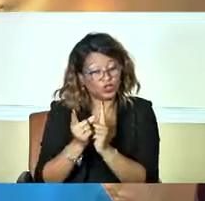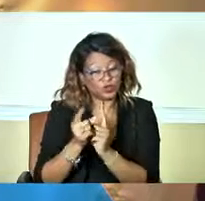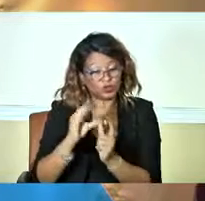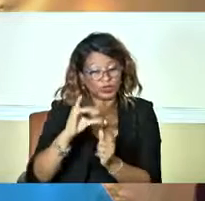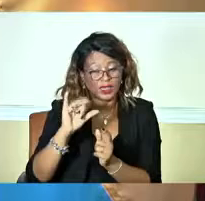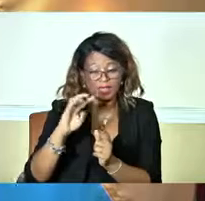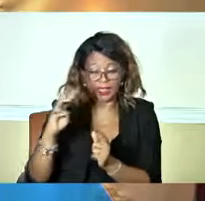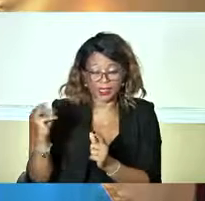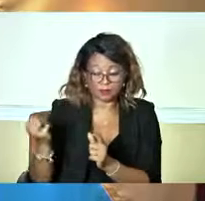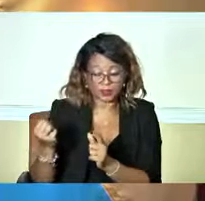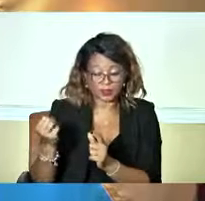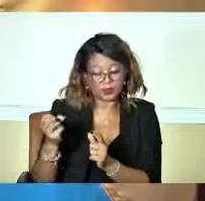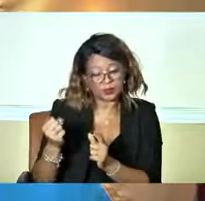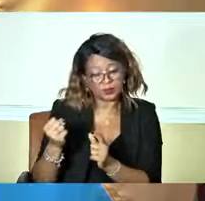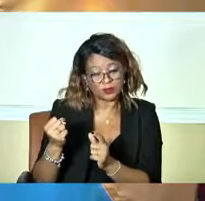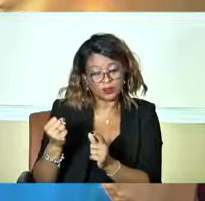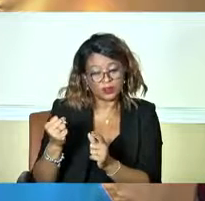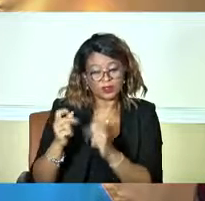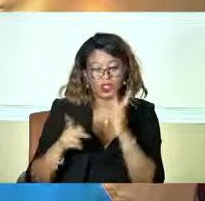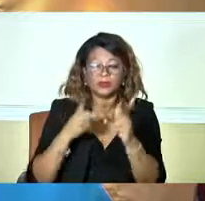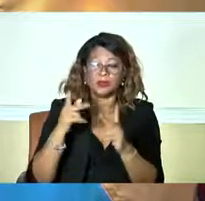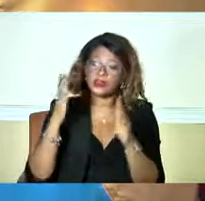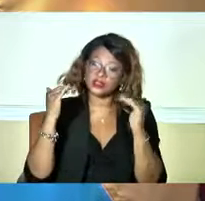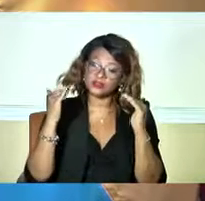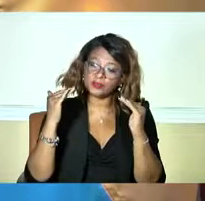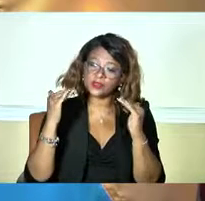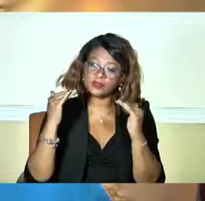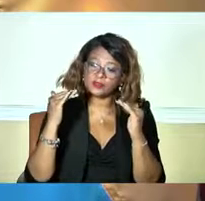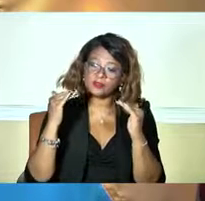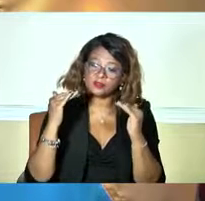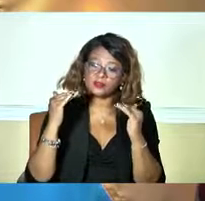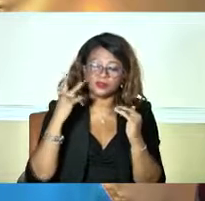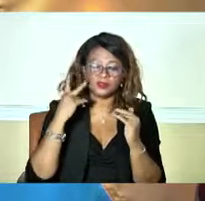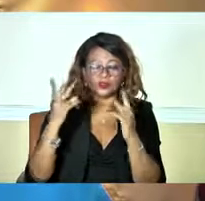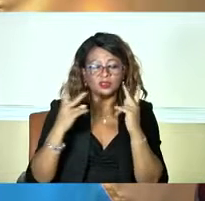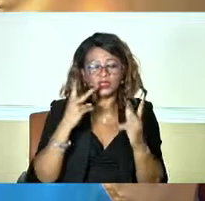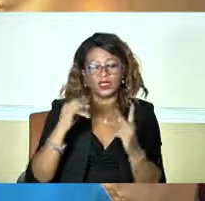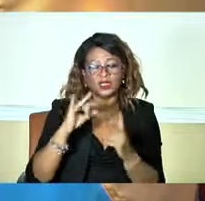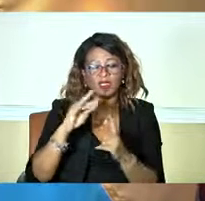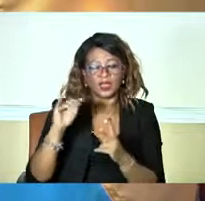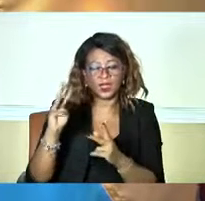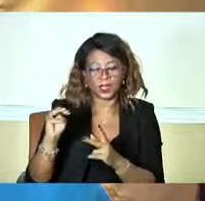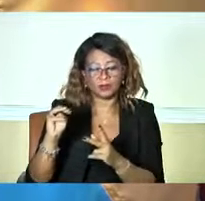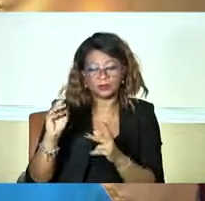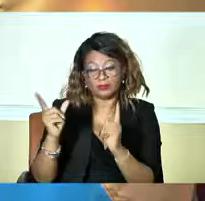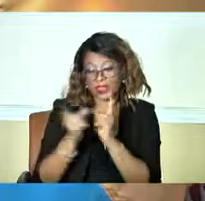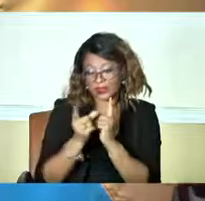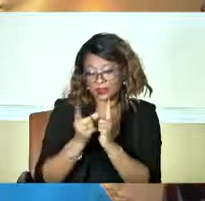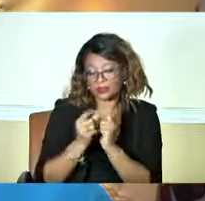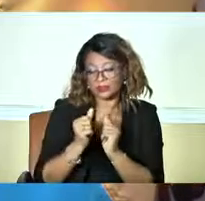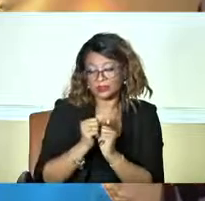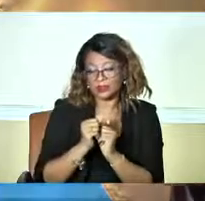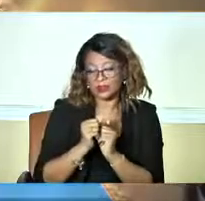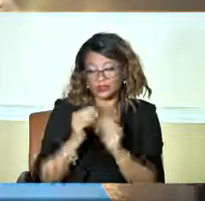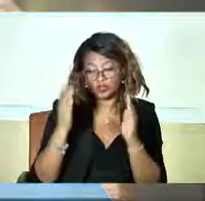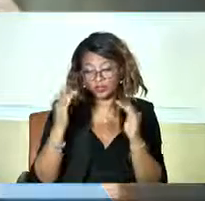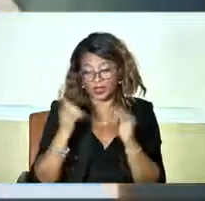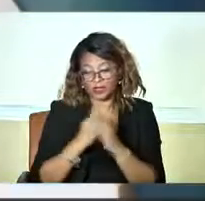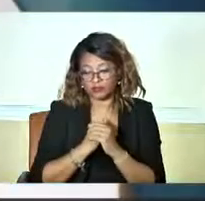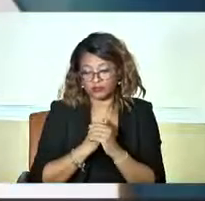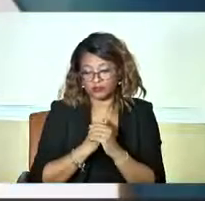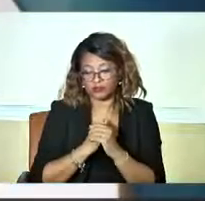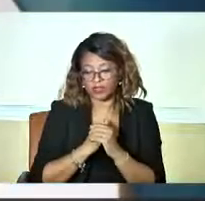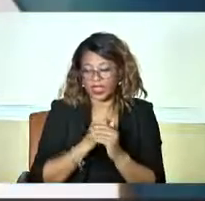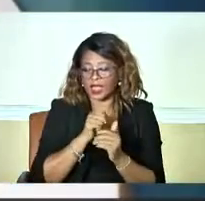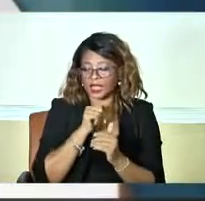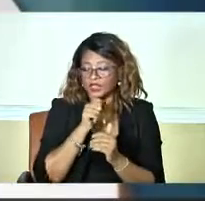any progress, and can people expect to see their claims met, anytime soon? So I would not